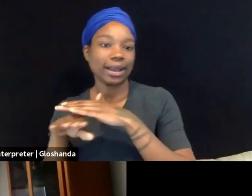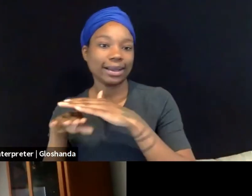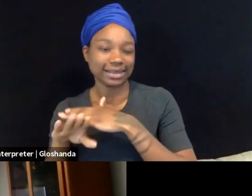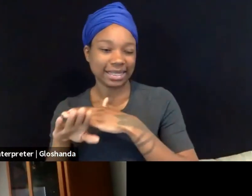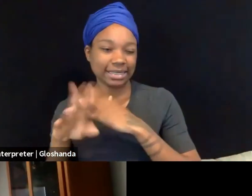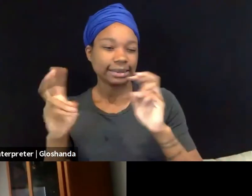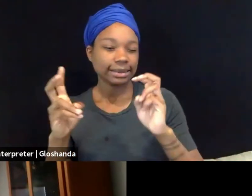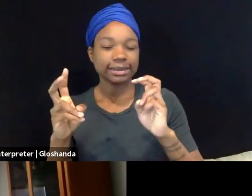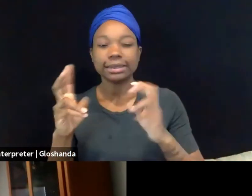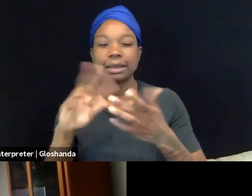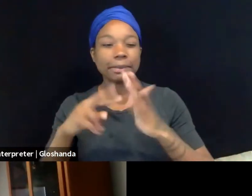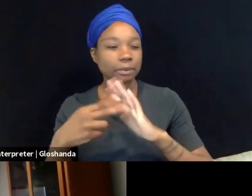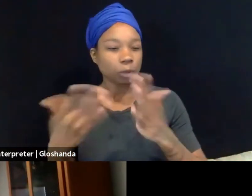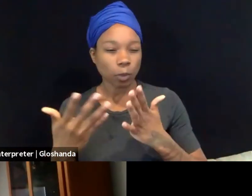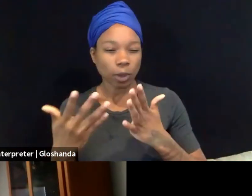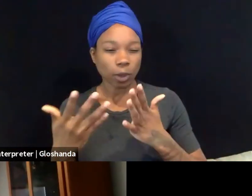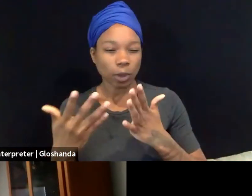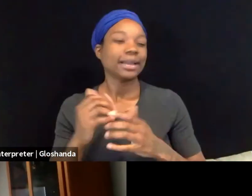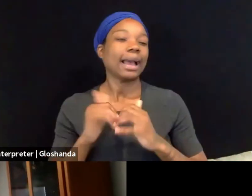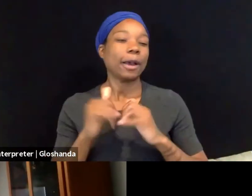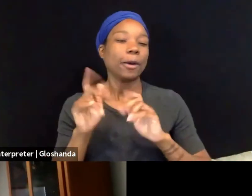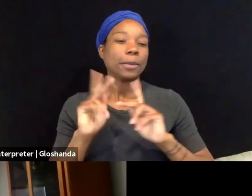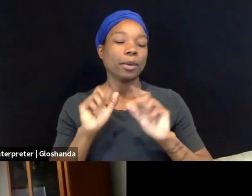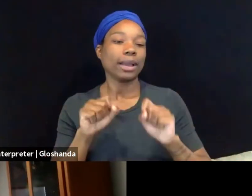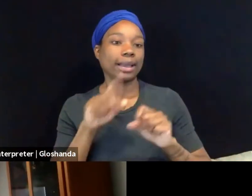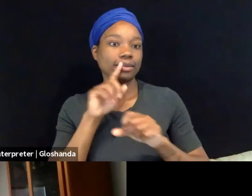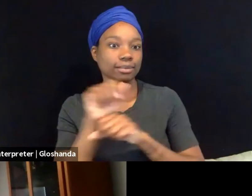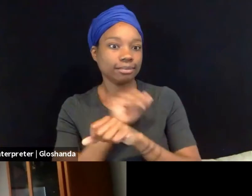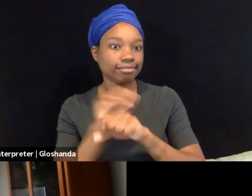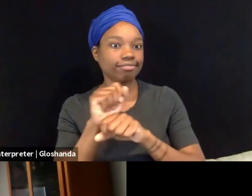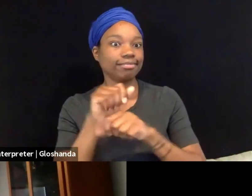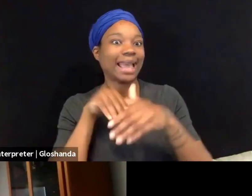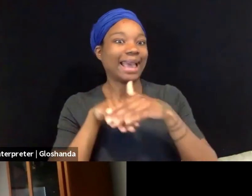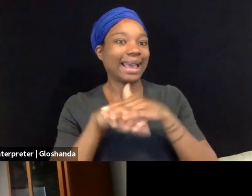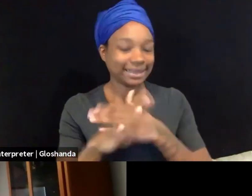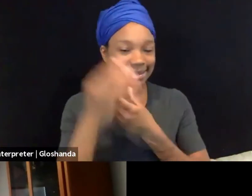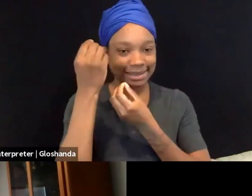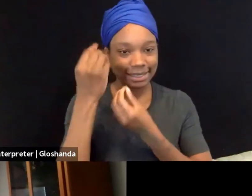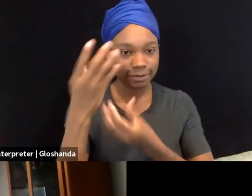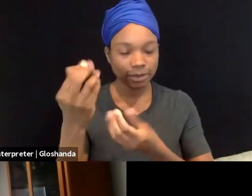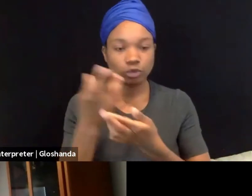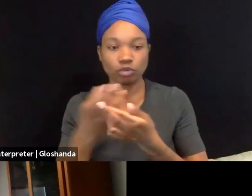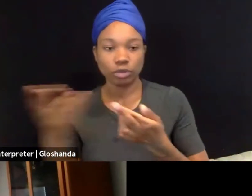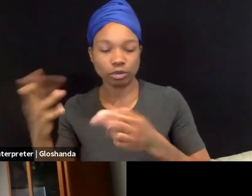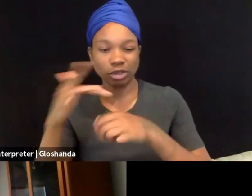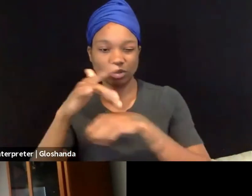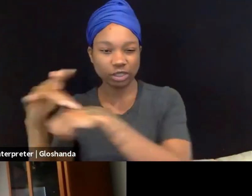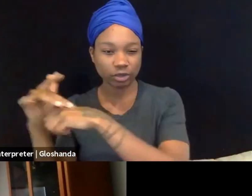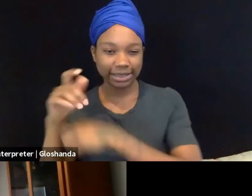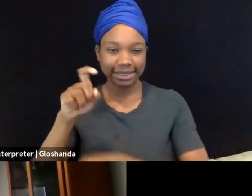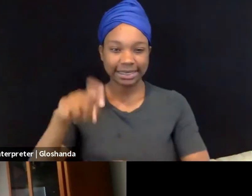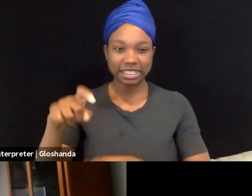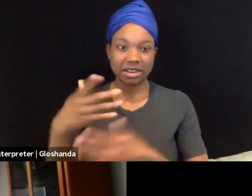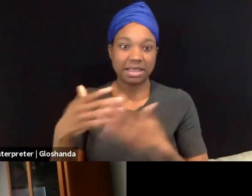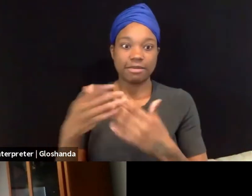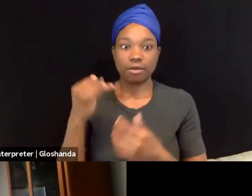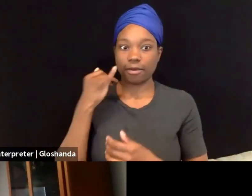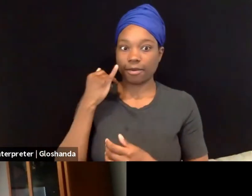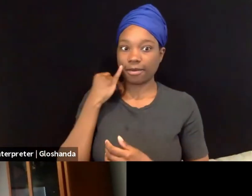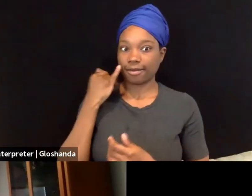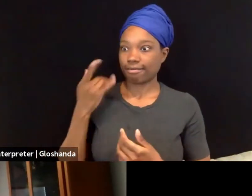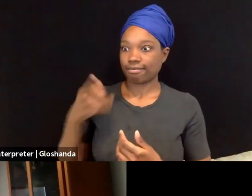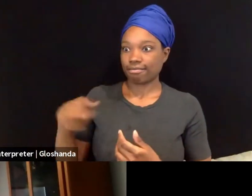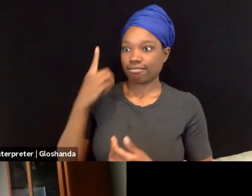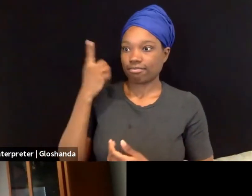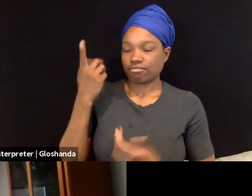get to the information and the resources that are necessary, even though they may believe that that's already been accomplished. Our